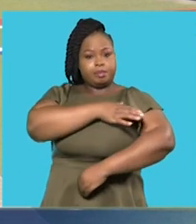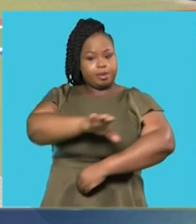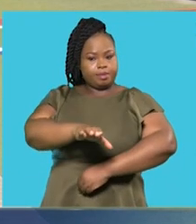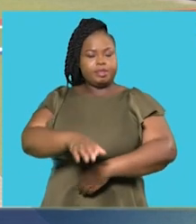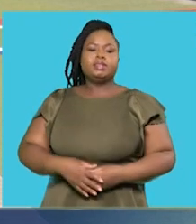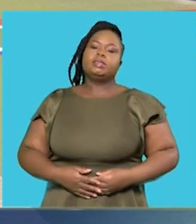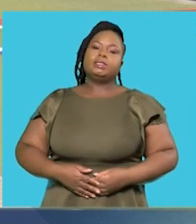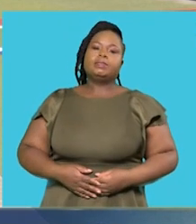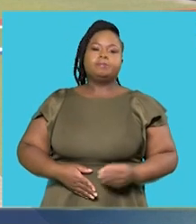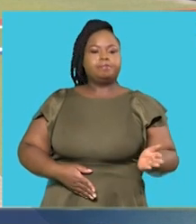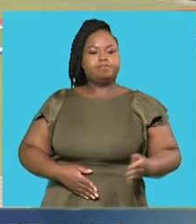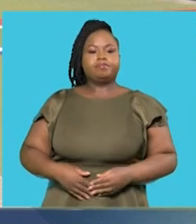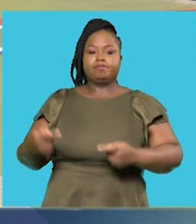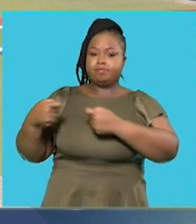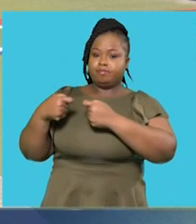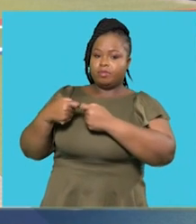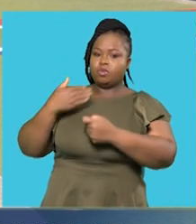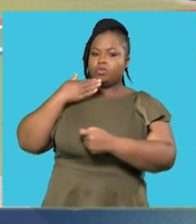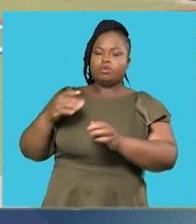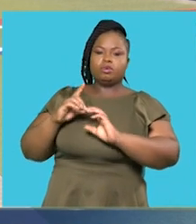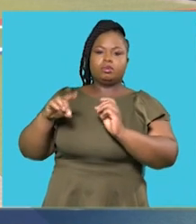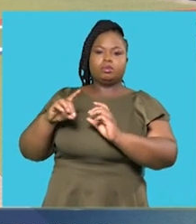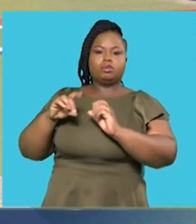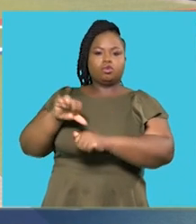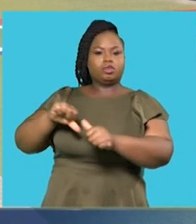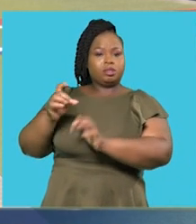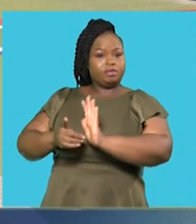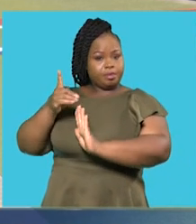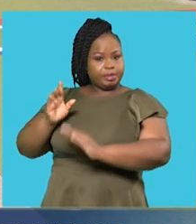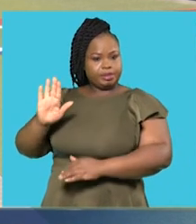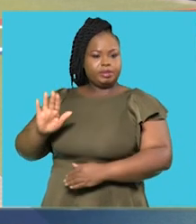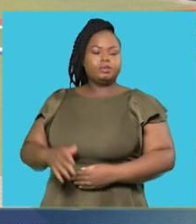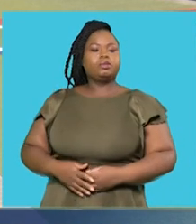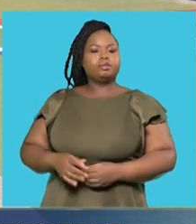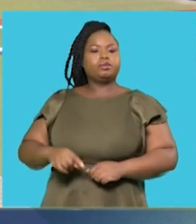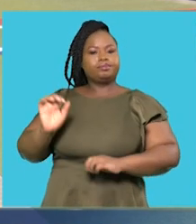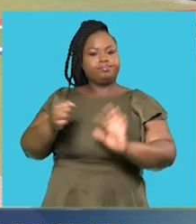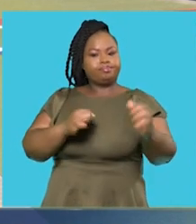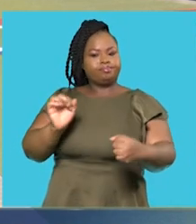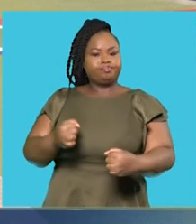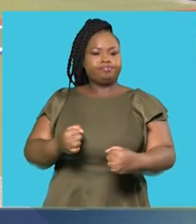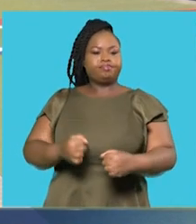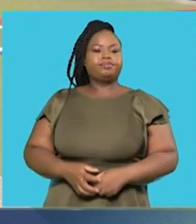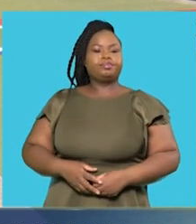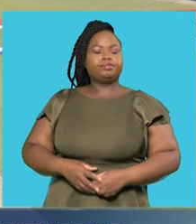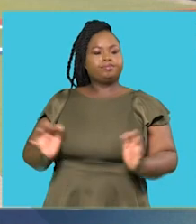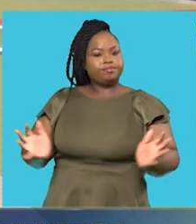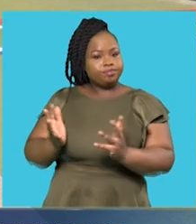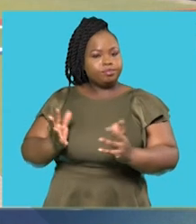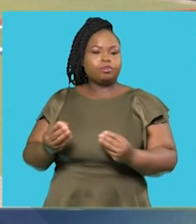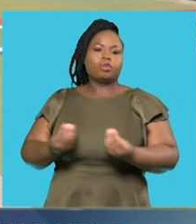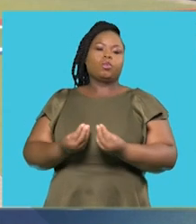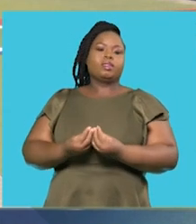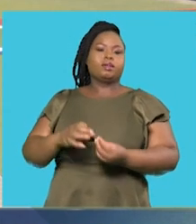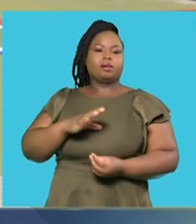still being funded by the social development. We went and recruited and mobilized with the help of